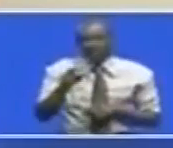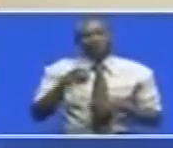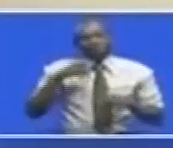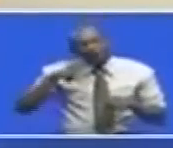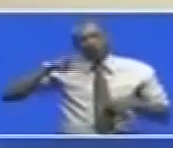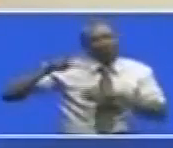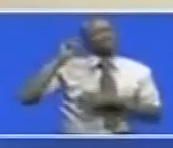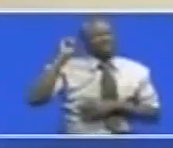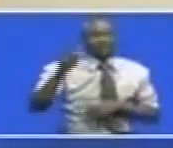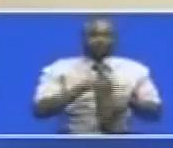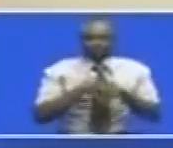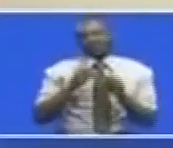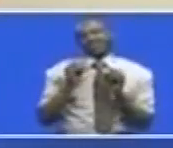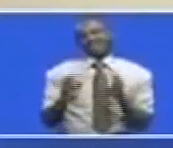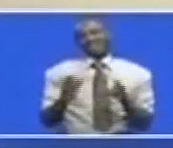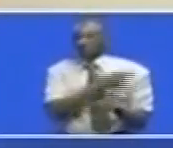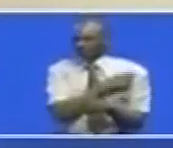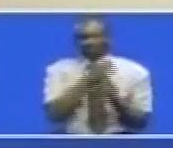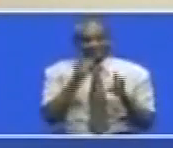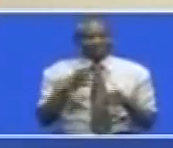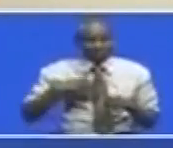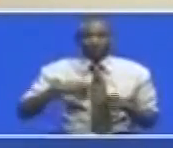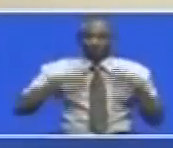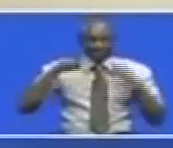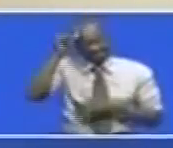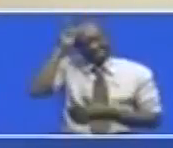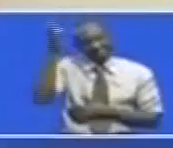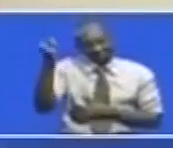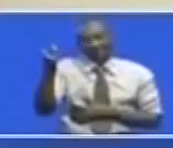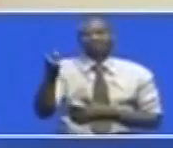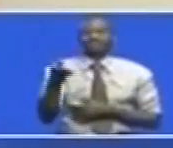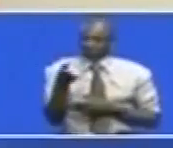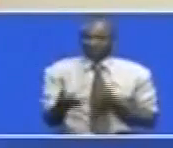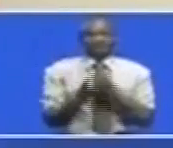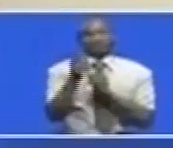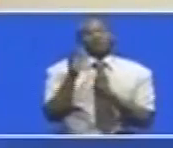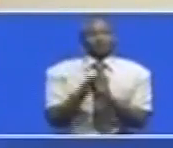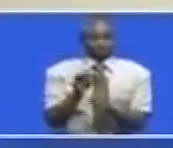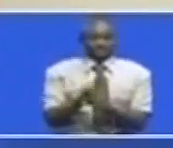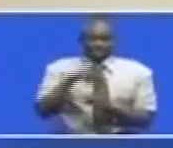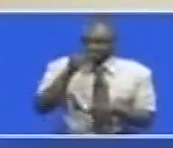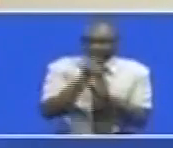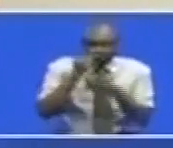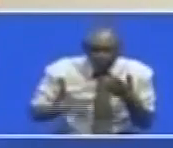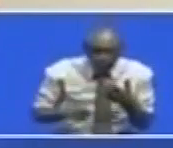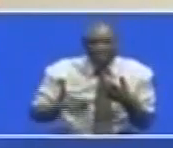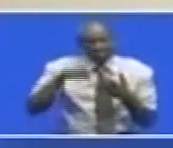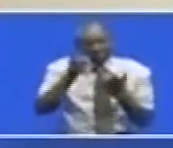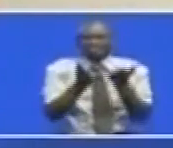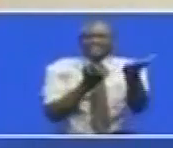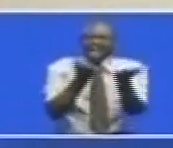all the way to the hospital, especially for those living in marginalized communities. And what it's doing is bringing